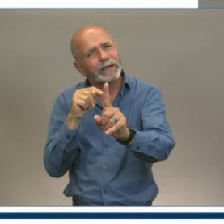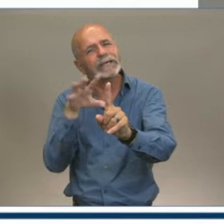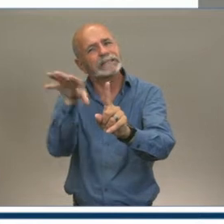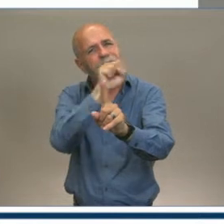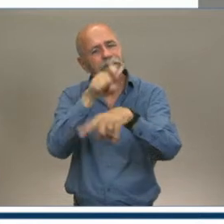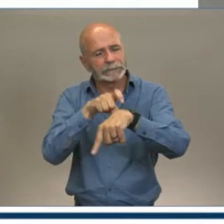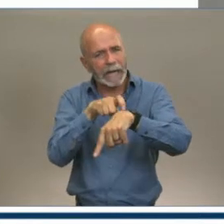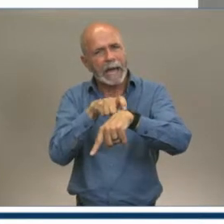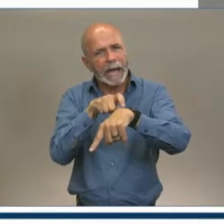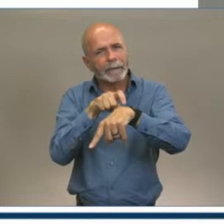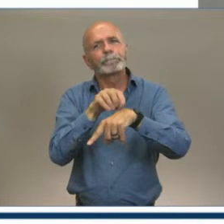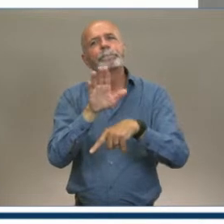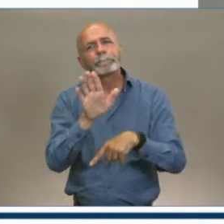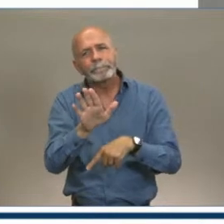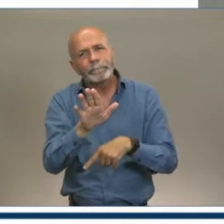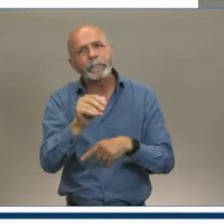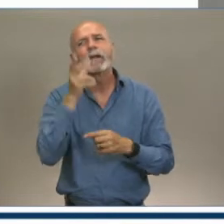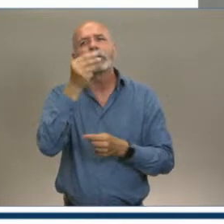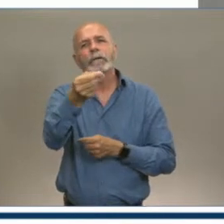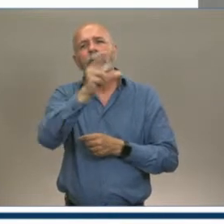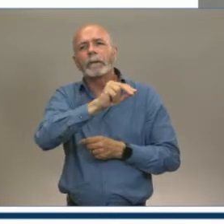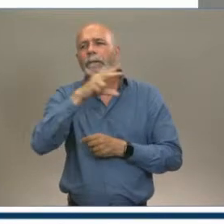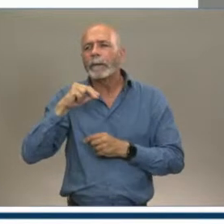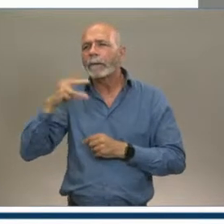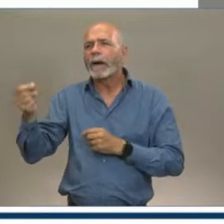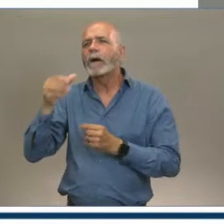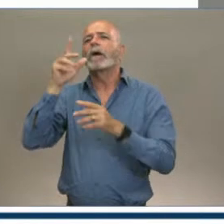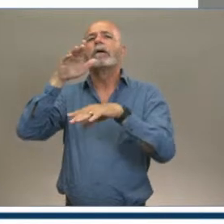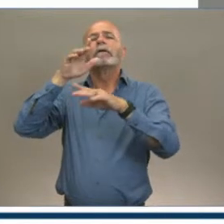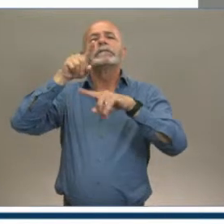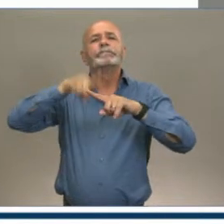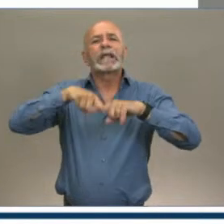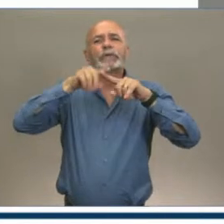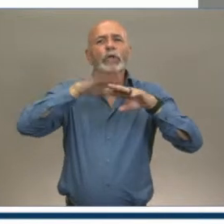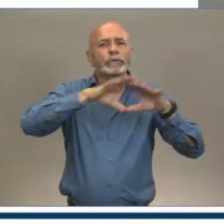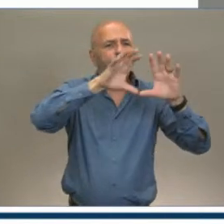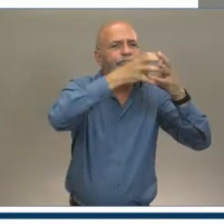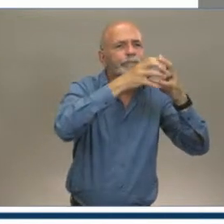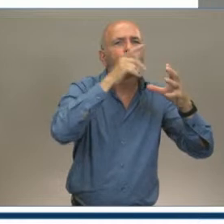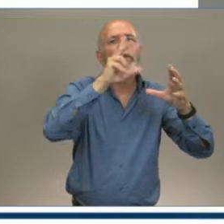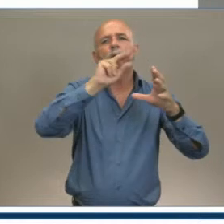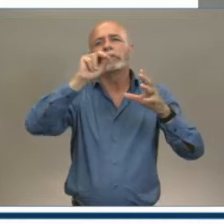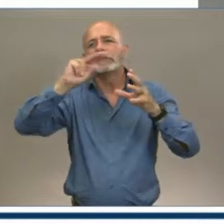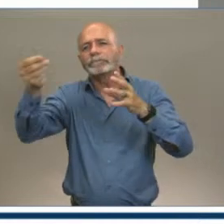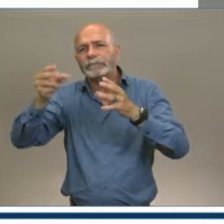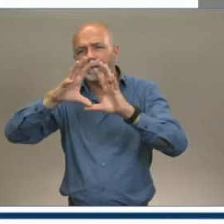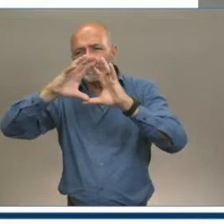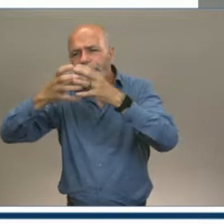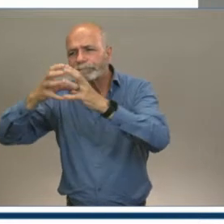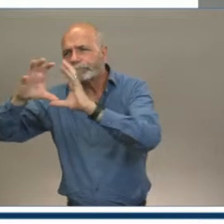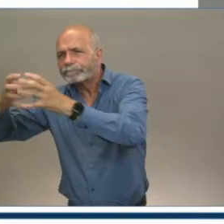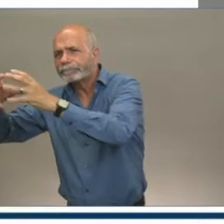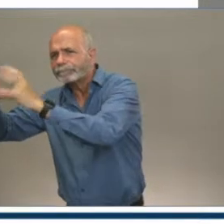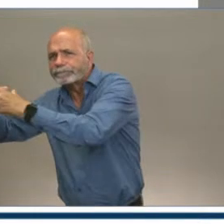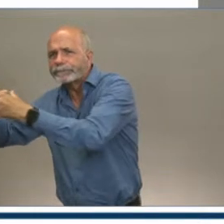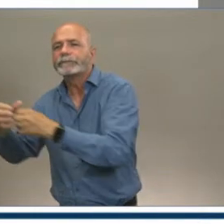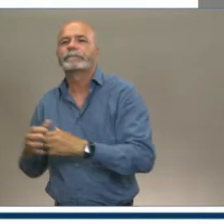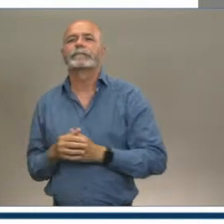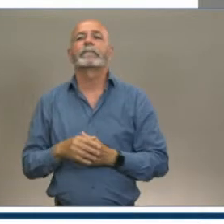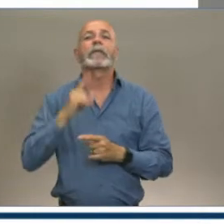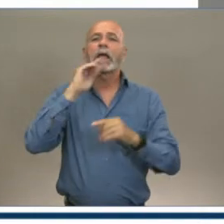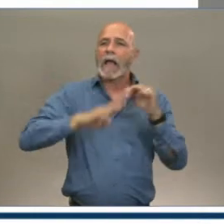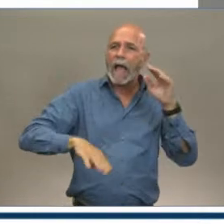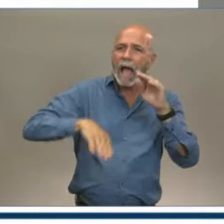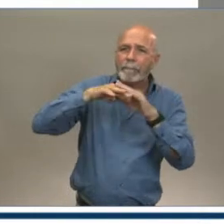are being invited in the order that they were first vaccinated. So far, we've invited everyone who had a first dose up to and including